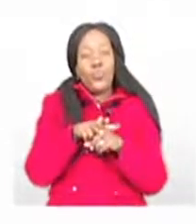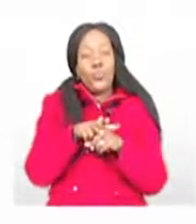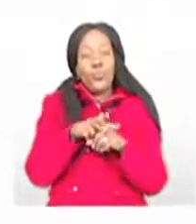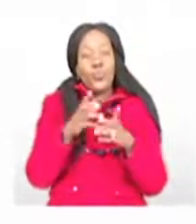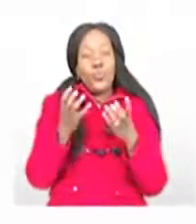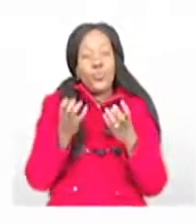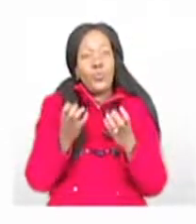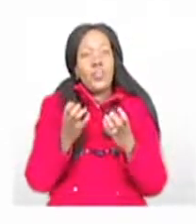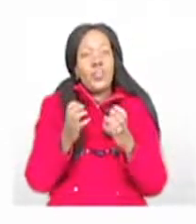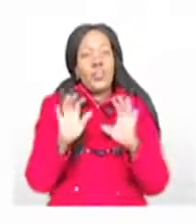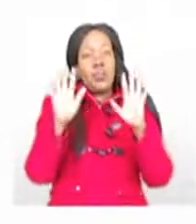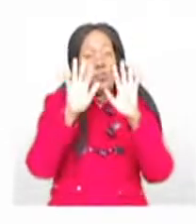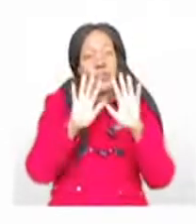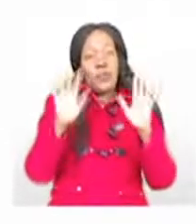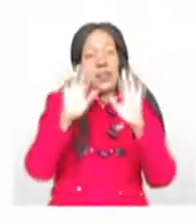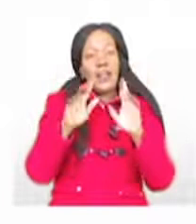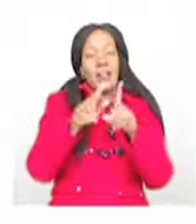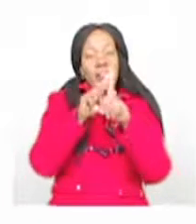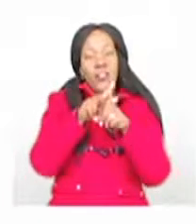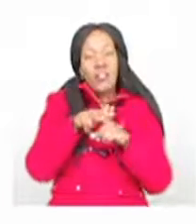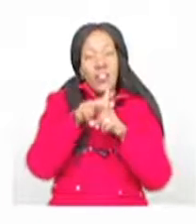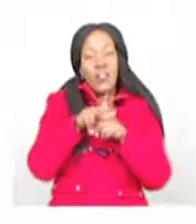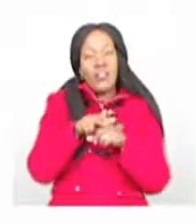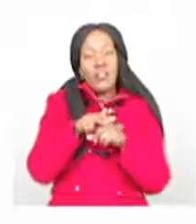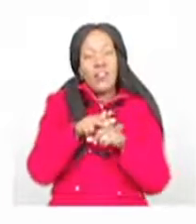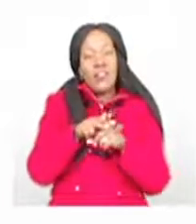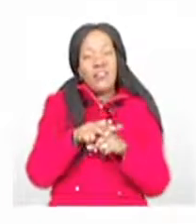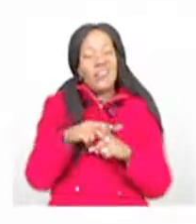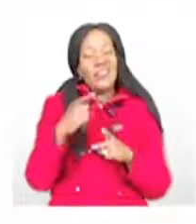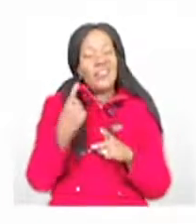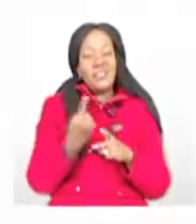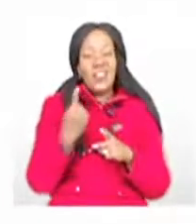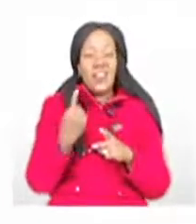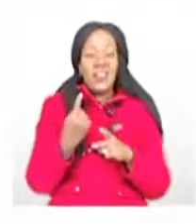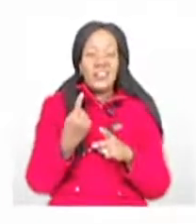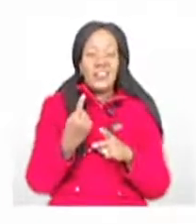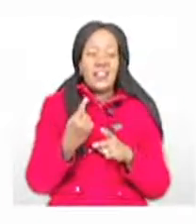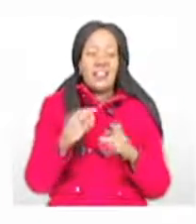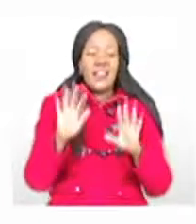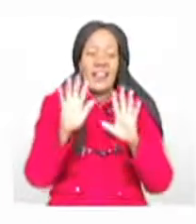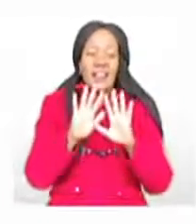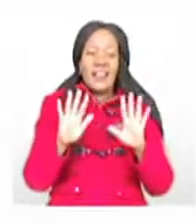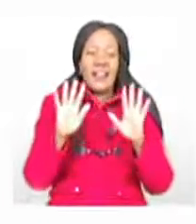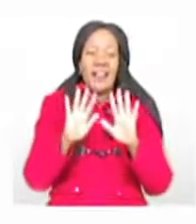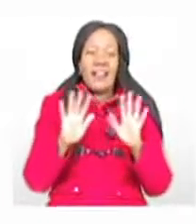horse. You can use any color of your choice.